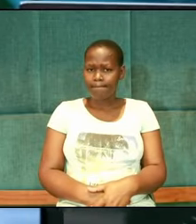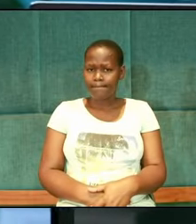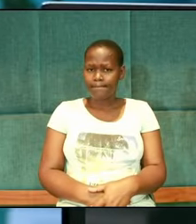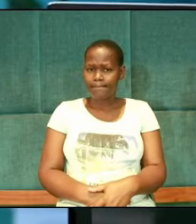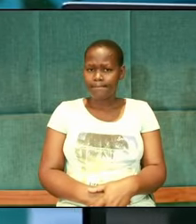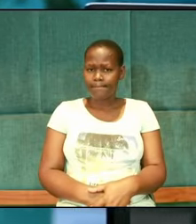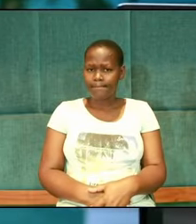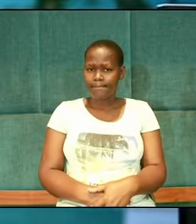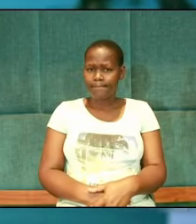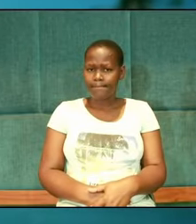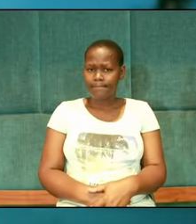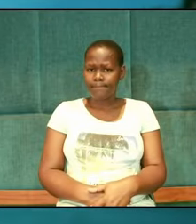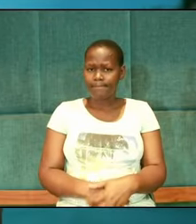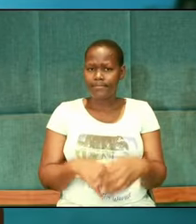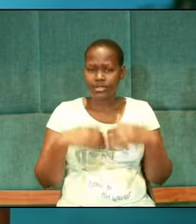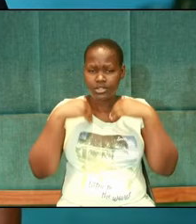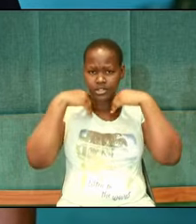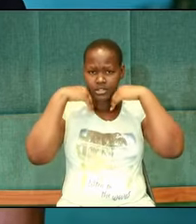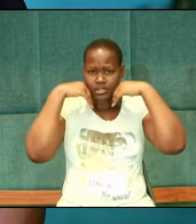it's depressing.